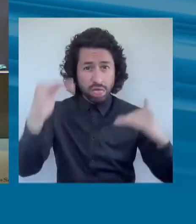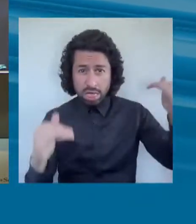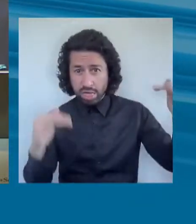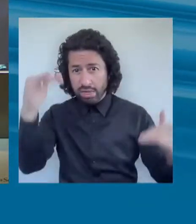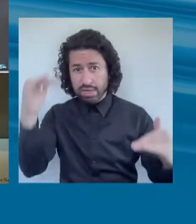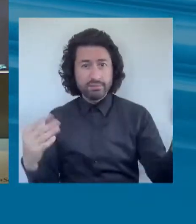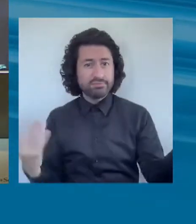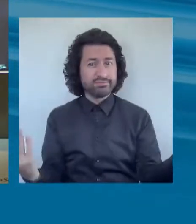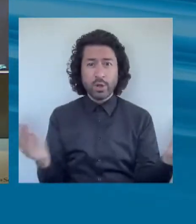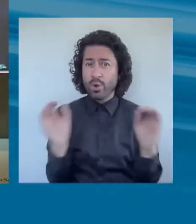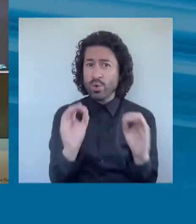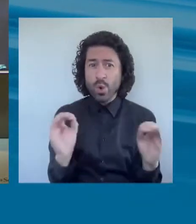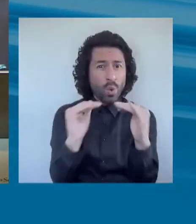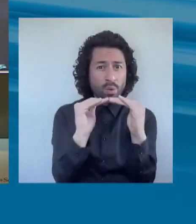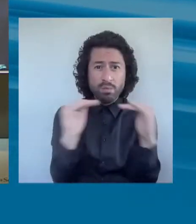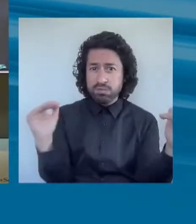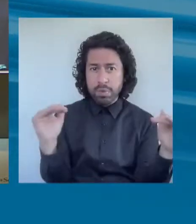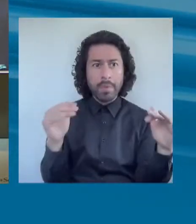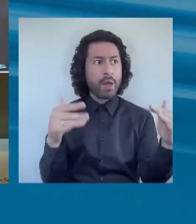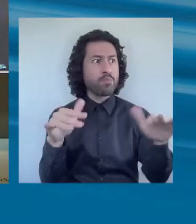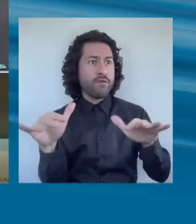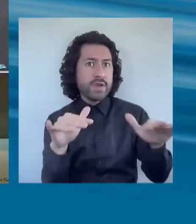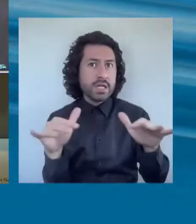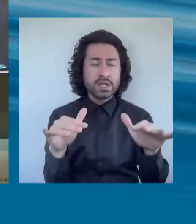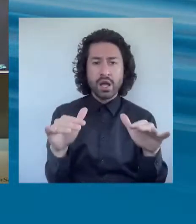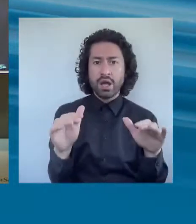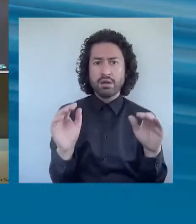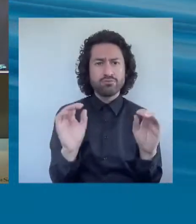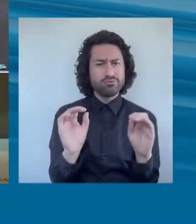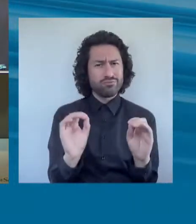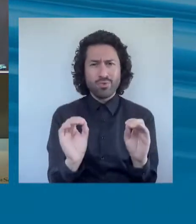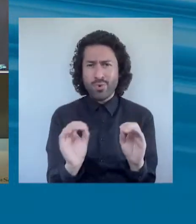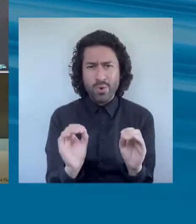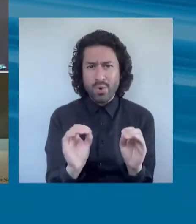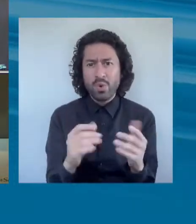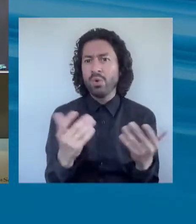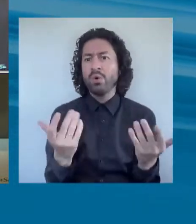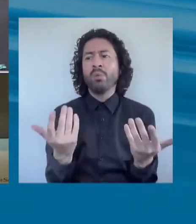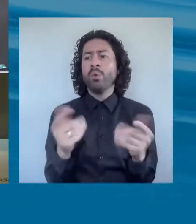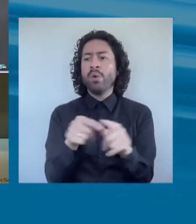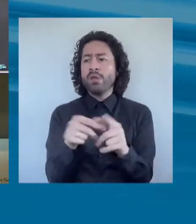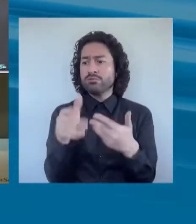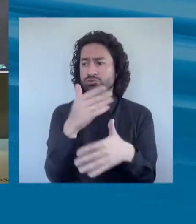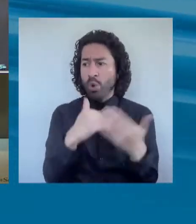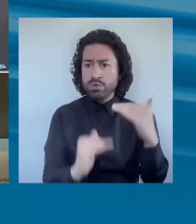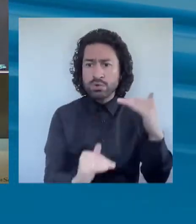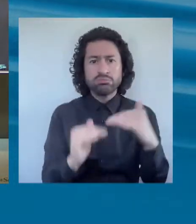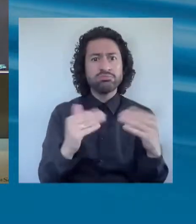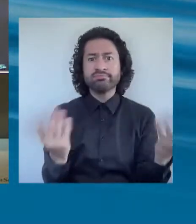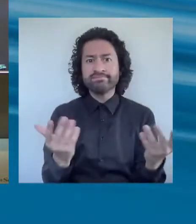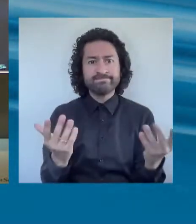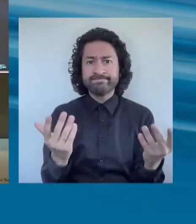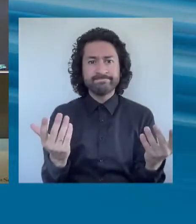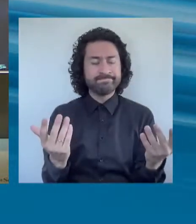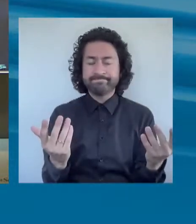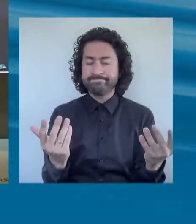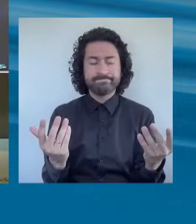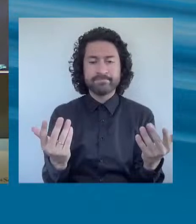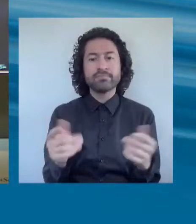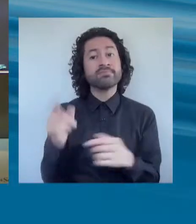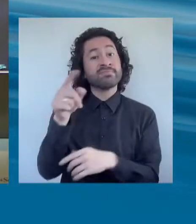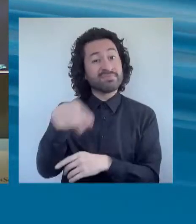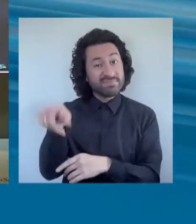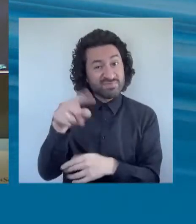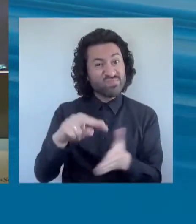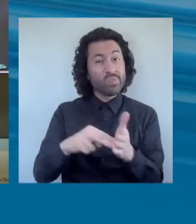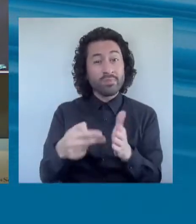internal inequalities within the different education sectors. This is not a tool of mobility. It actually